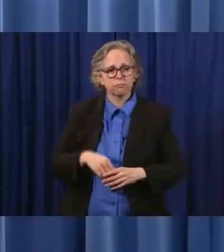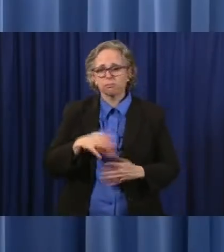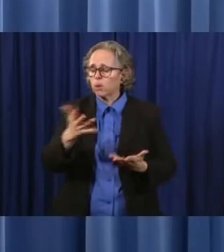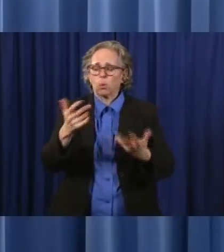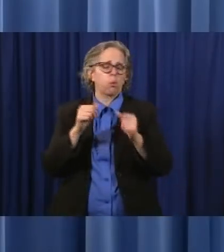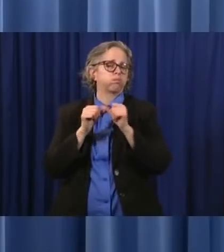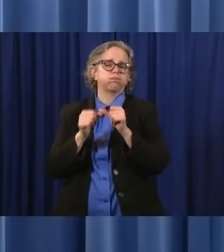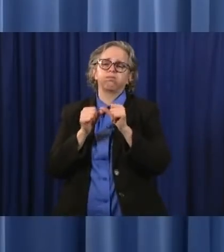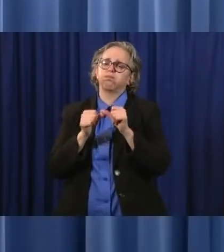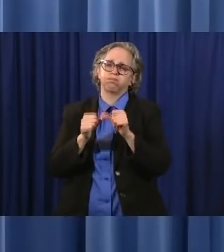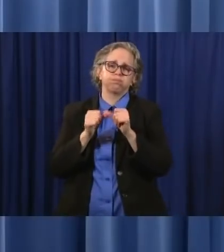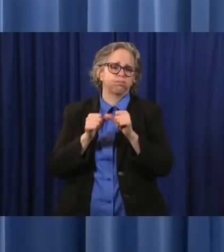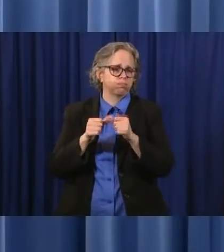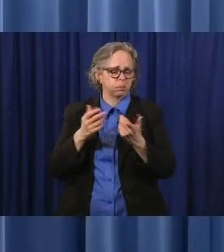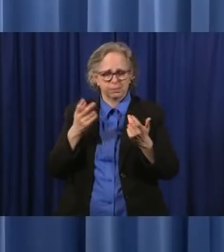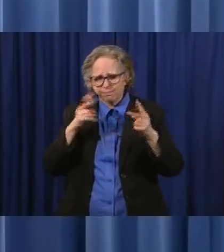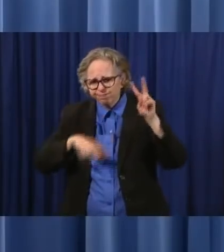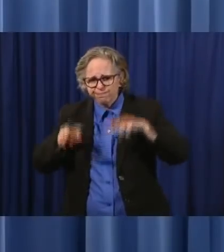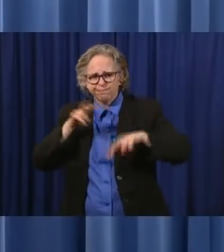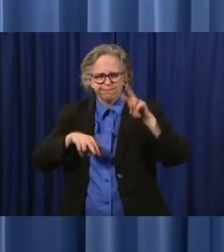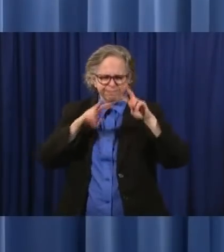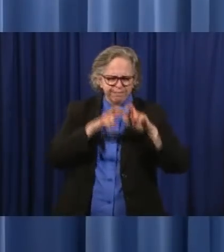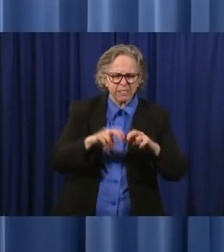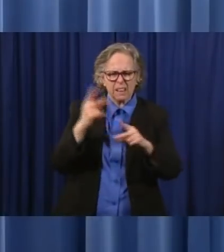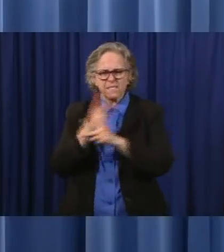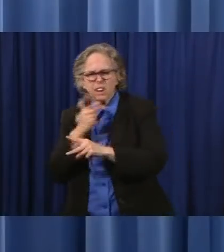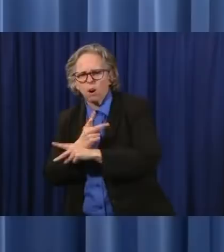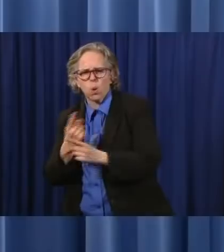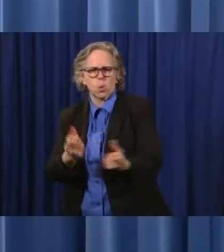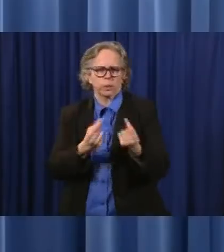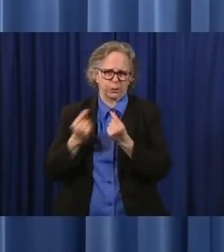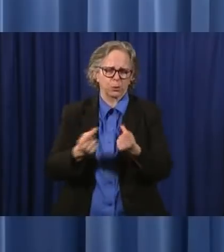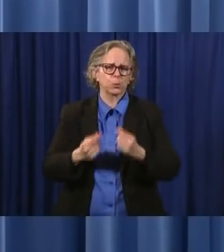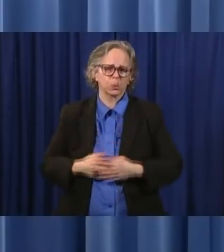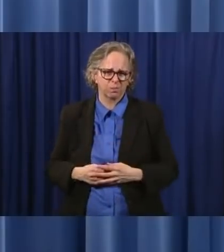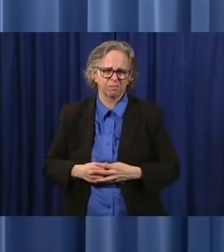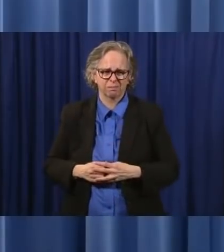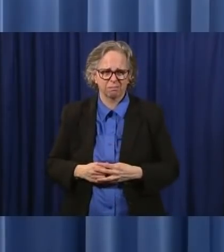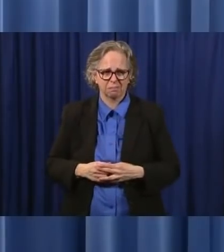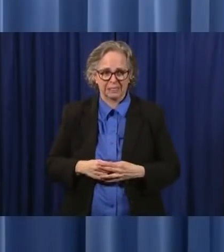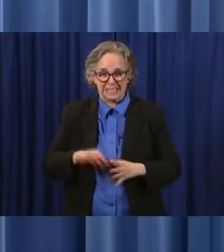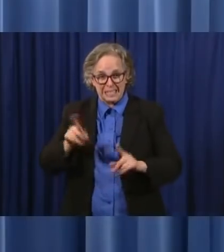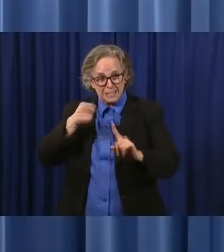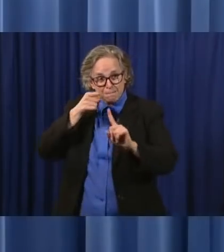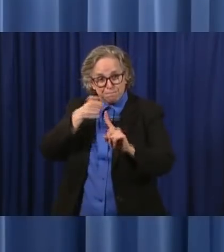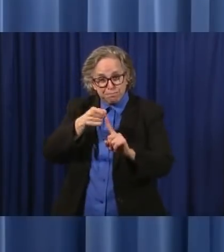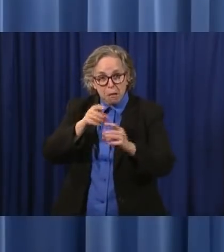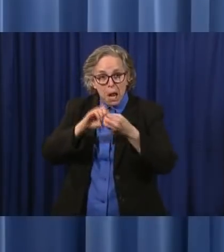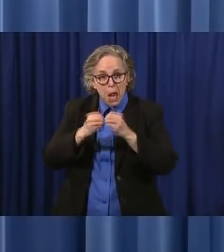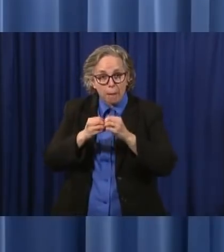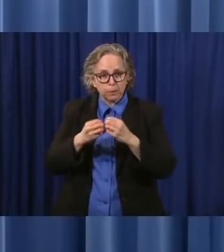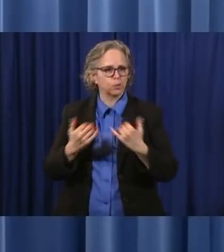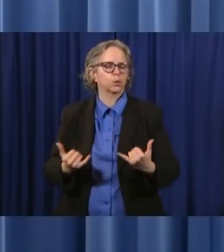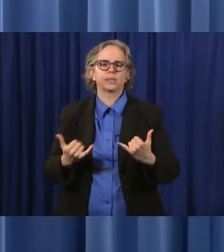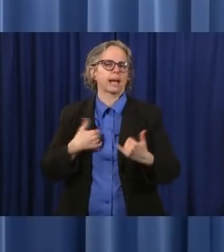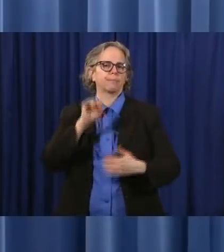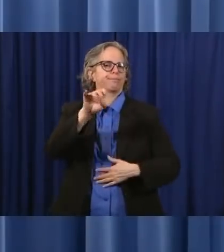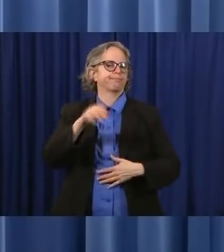to, evaluate it. So, no specifics today on that. But